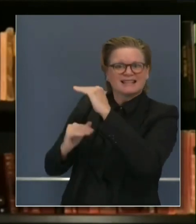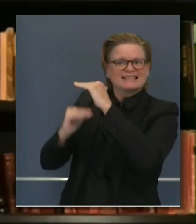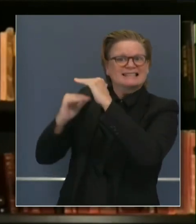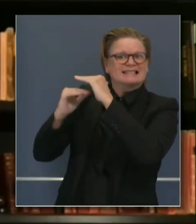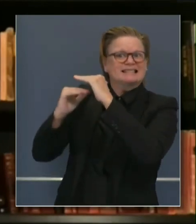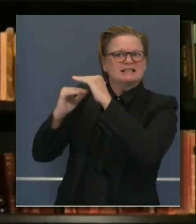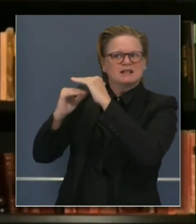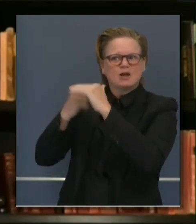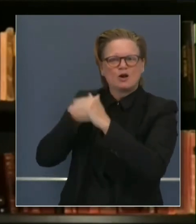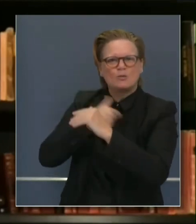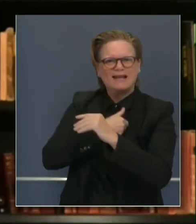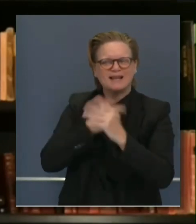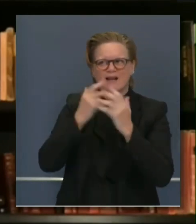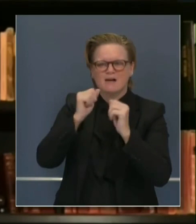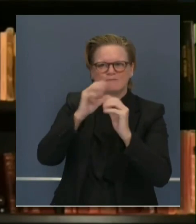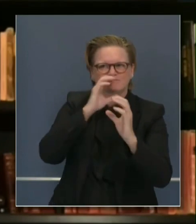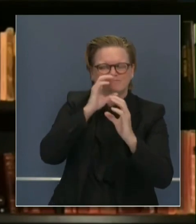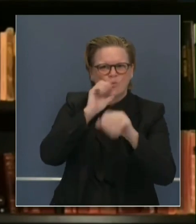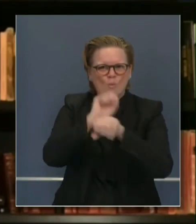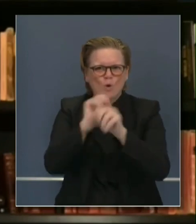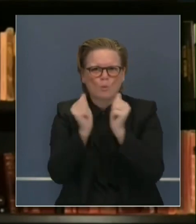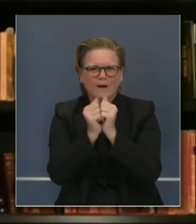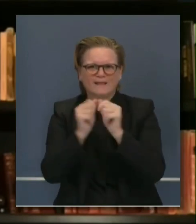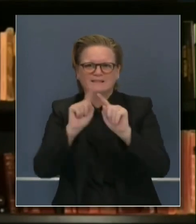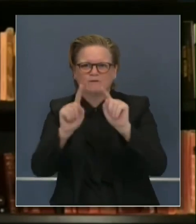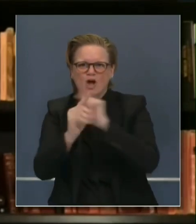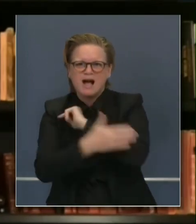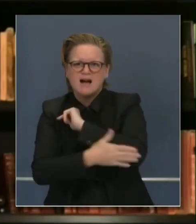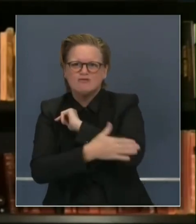that data on a consistent basis. Encourage you to go to